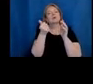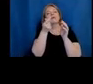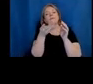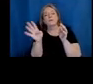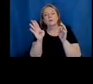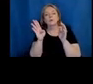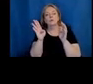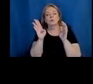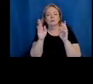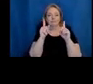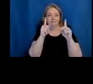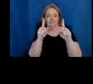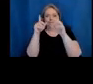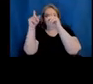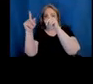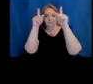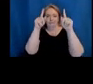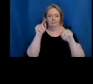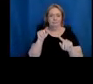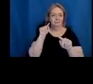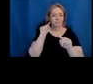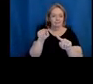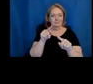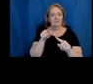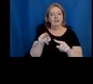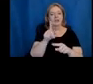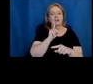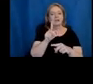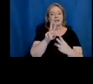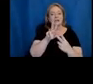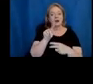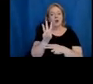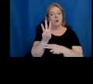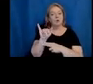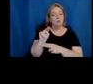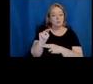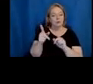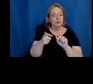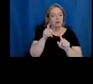case. So here, these are Abeji. These are twin figures from the Yoruba people.